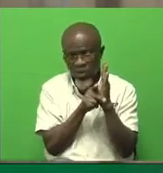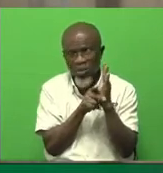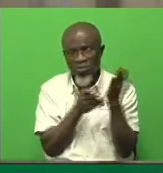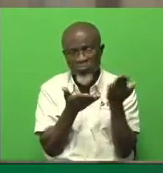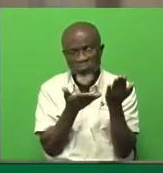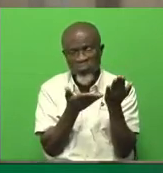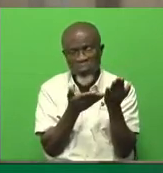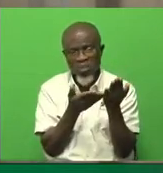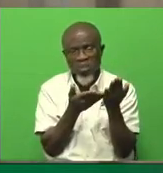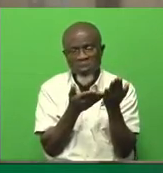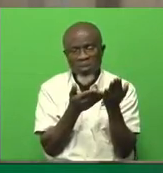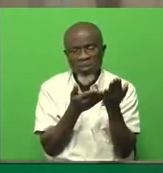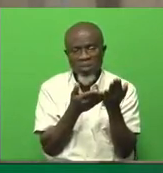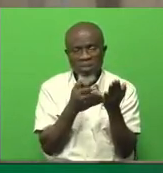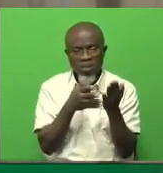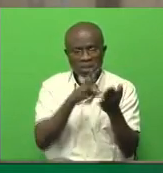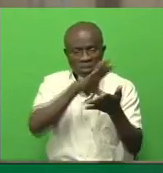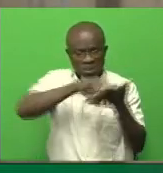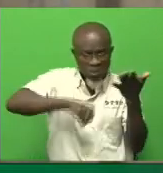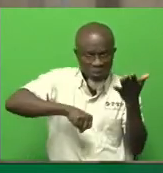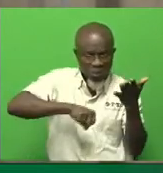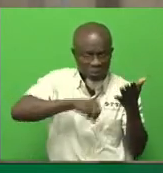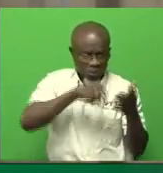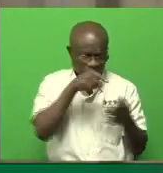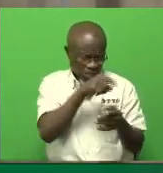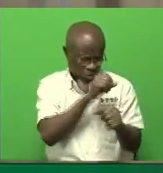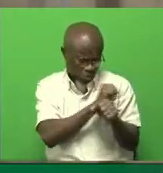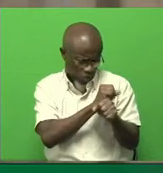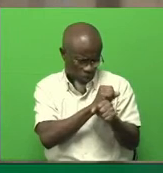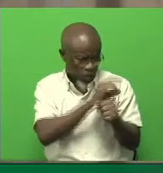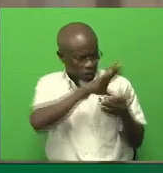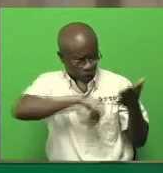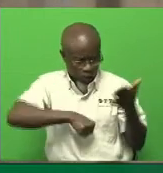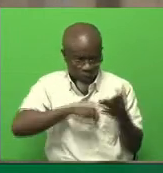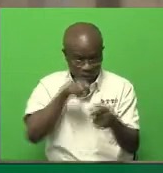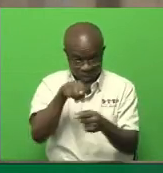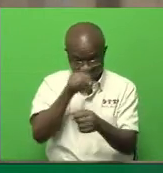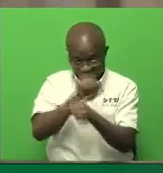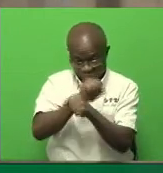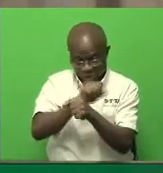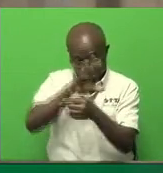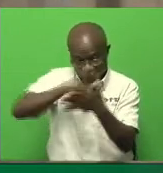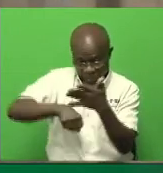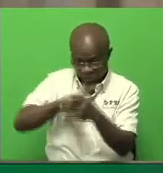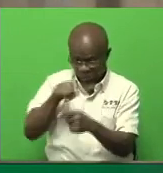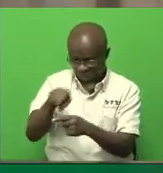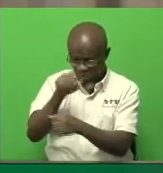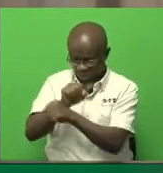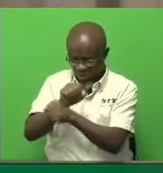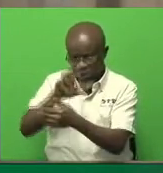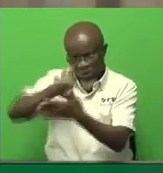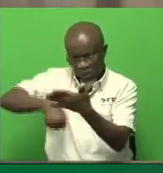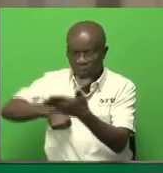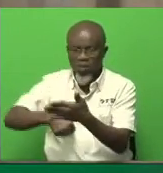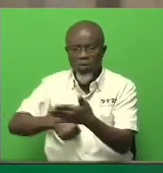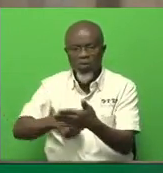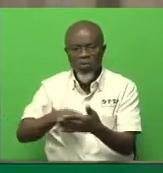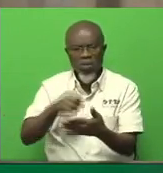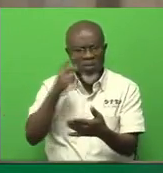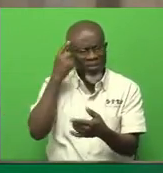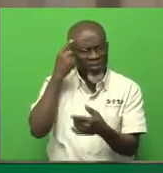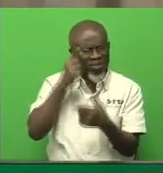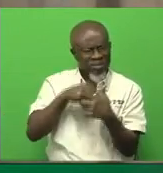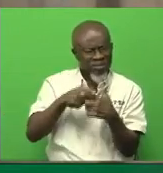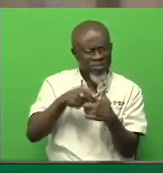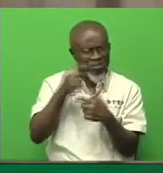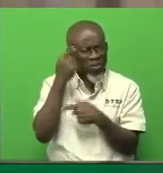everything that worked everything that worked you you strip it to Bare Bones and then you wonder why things were feeling why you